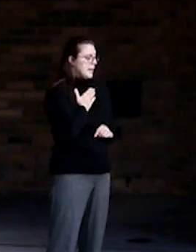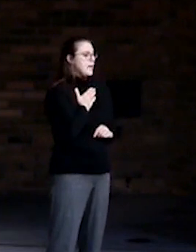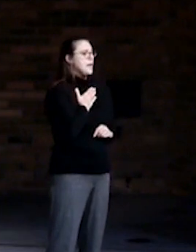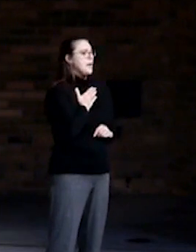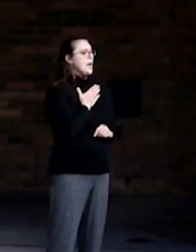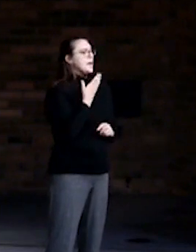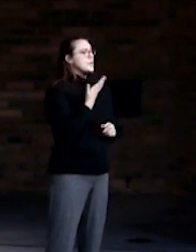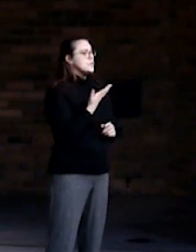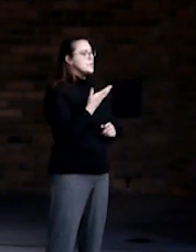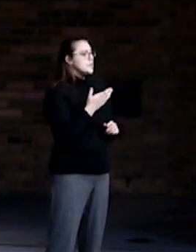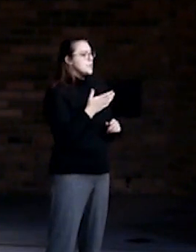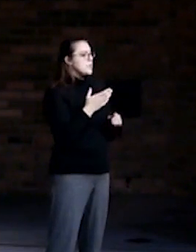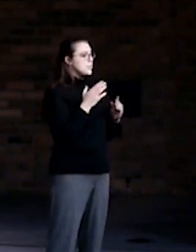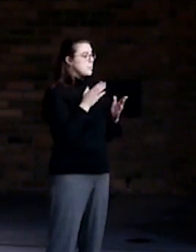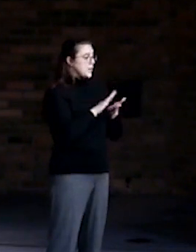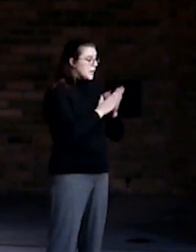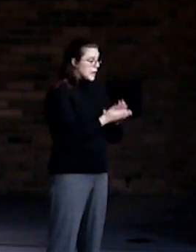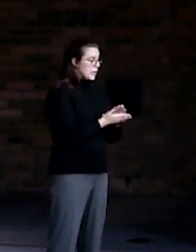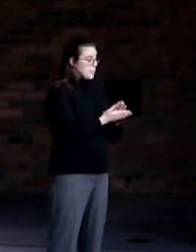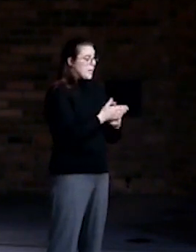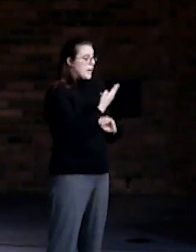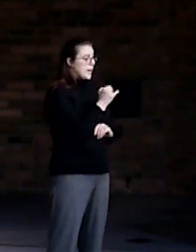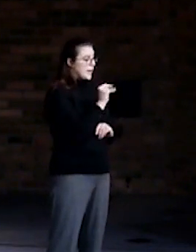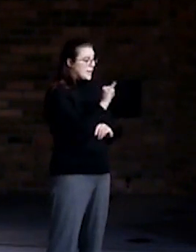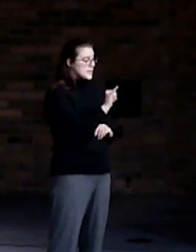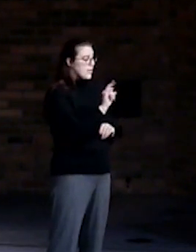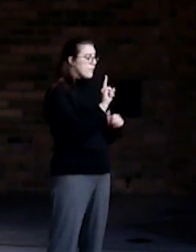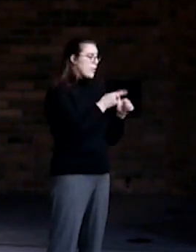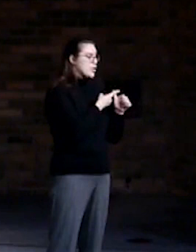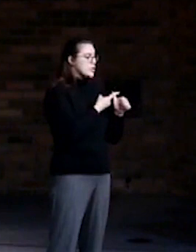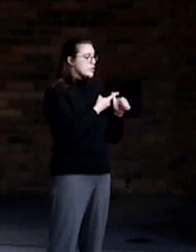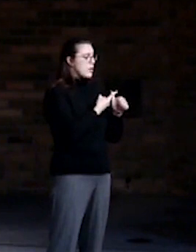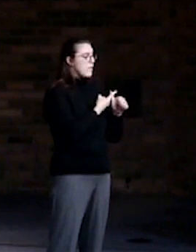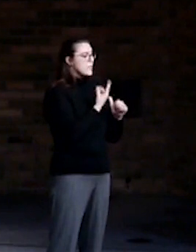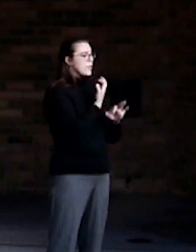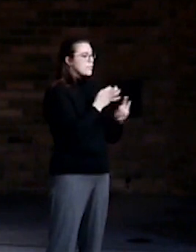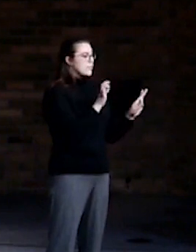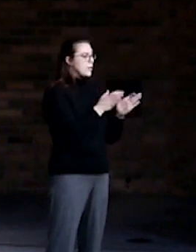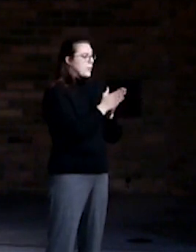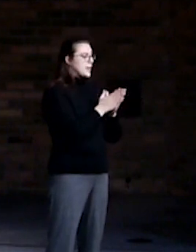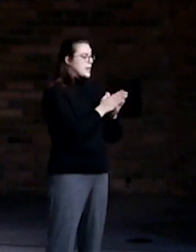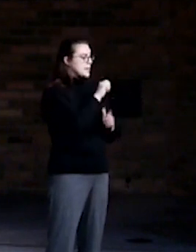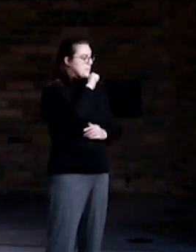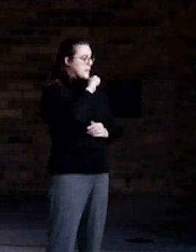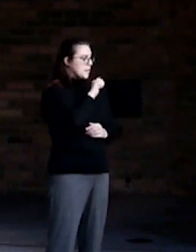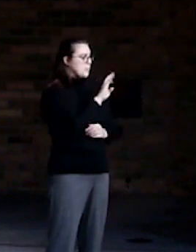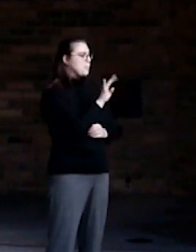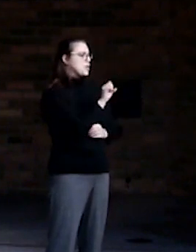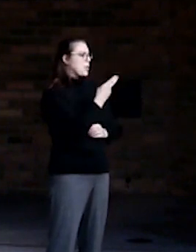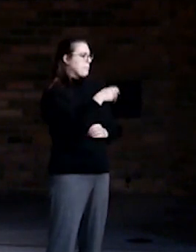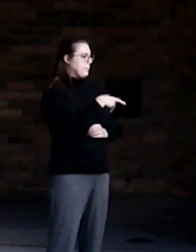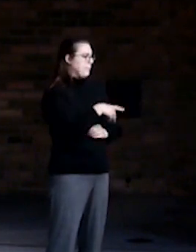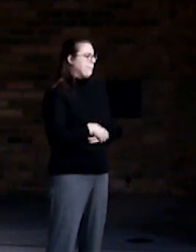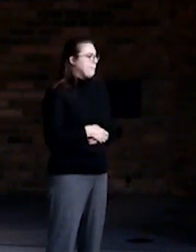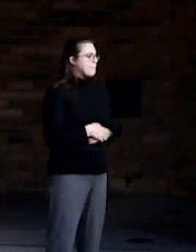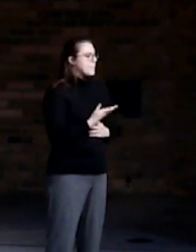to commission him to become Haiti's first Free Methodist bishop. They've never had a bishop before. And then they're going to make their own general conference, their own bishop. And